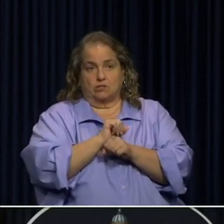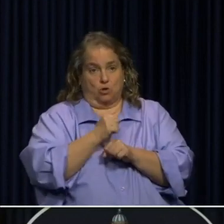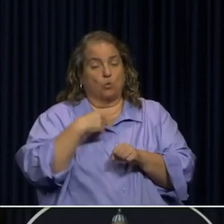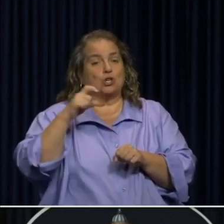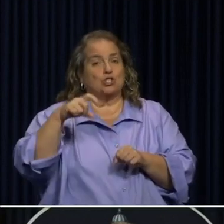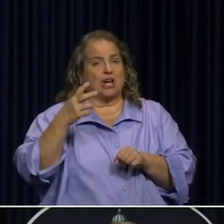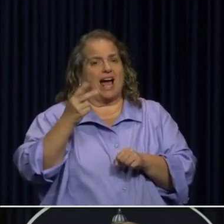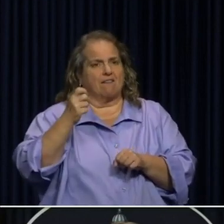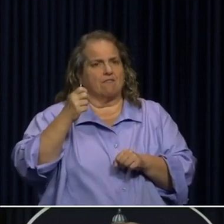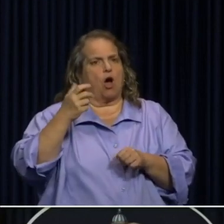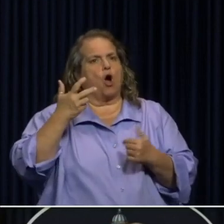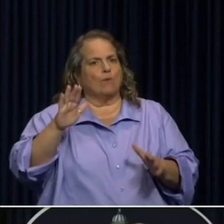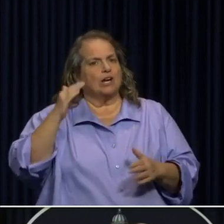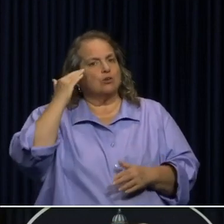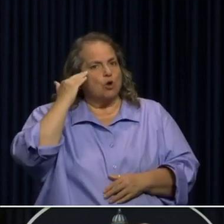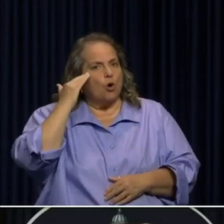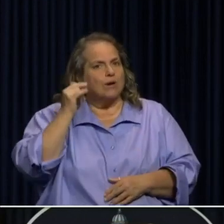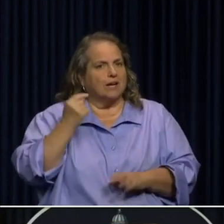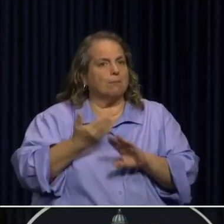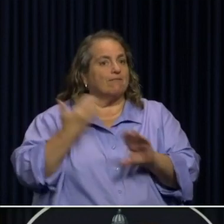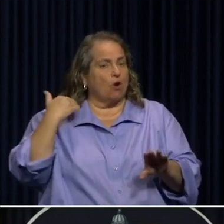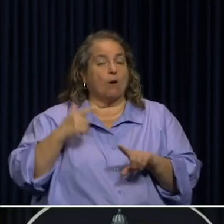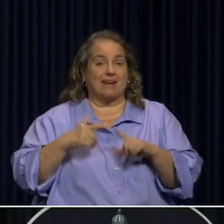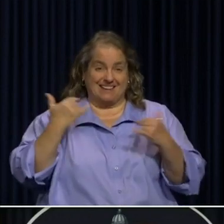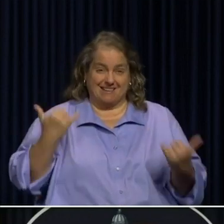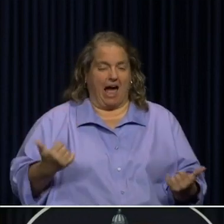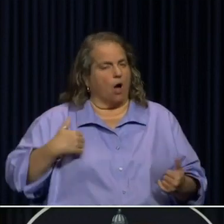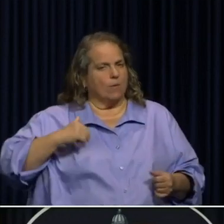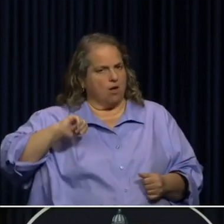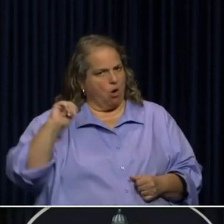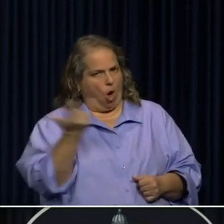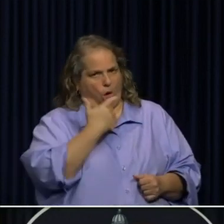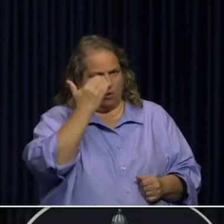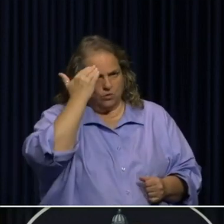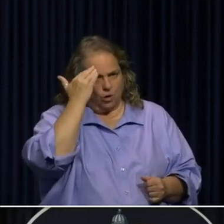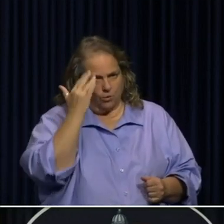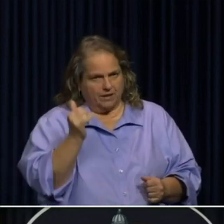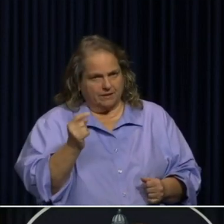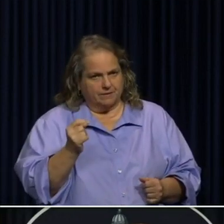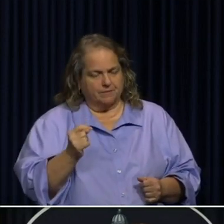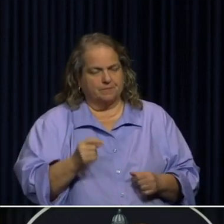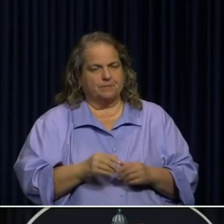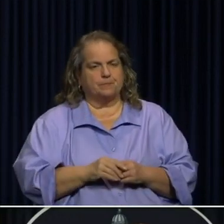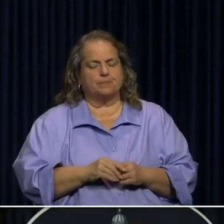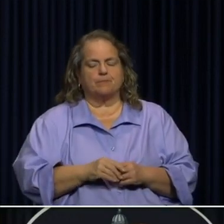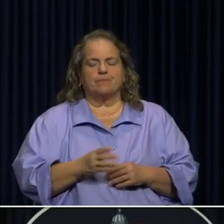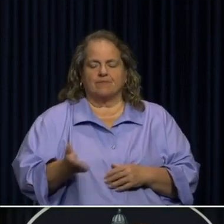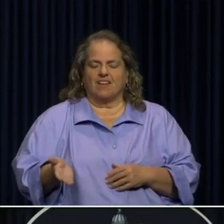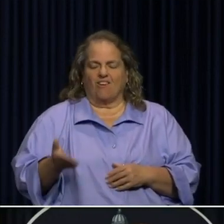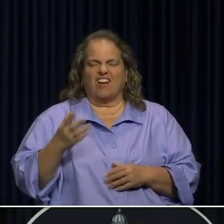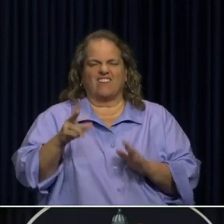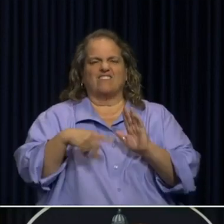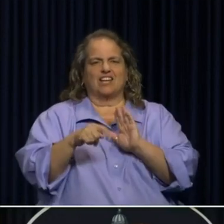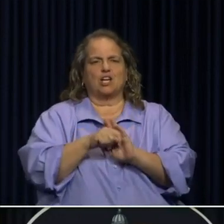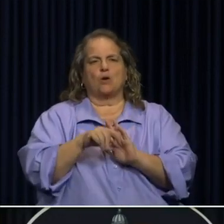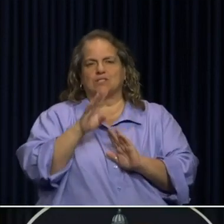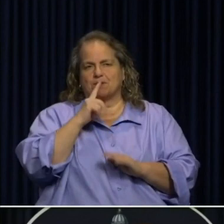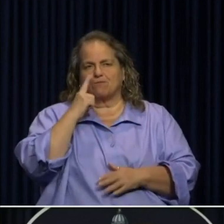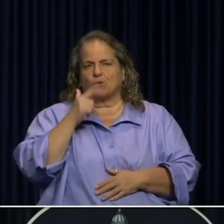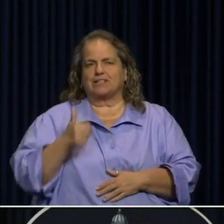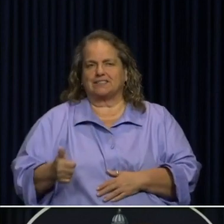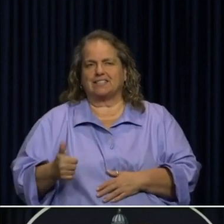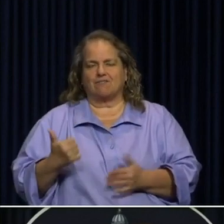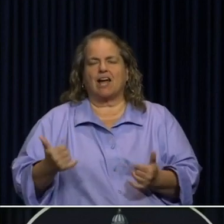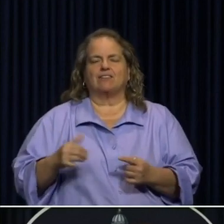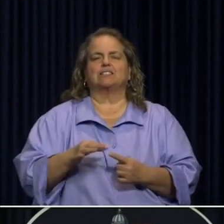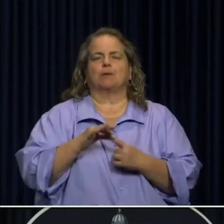but the whole Commonwealth knows it now. All right, now we got, I'll let the video speak for itself. It's